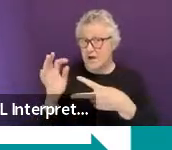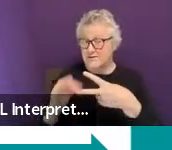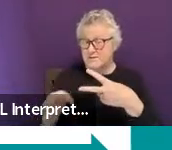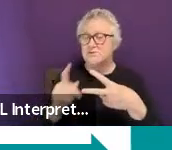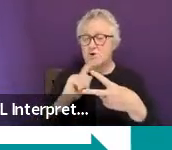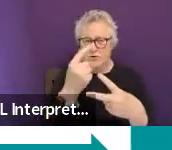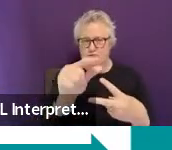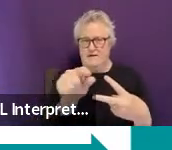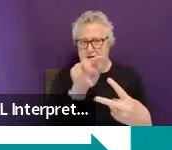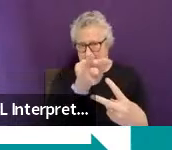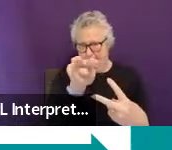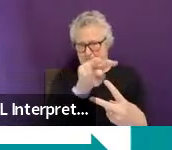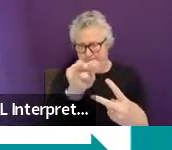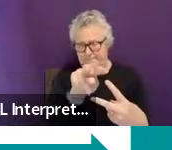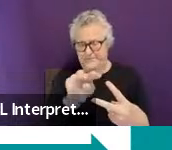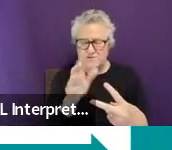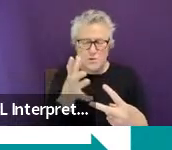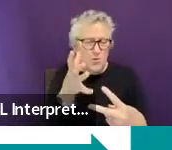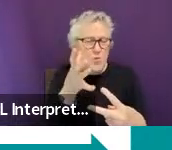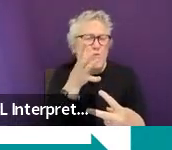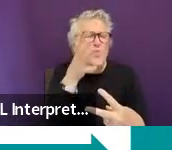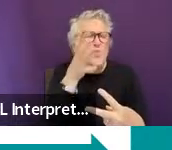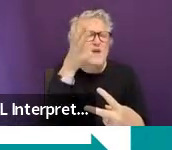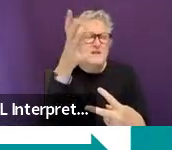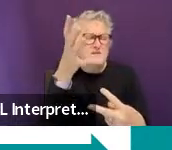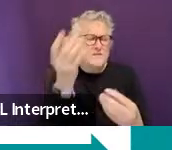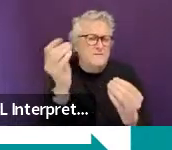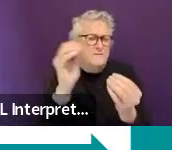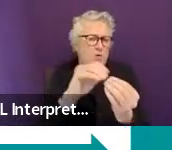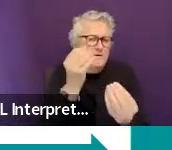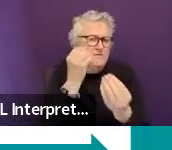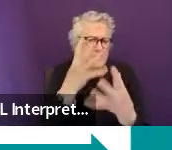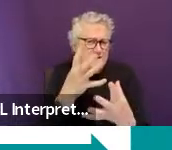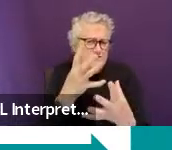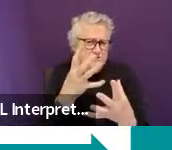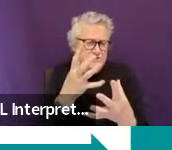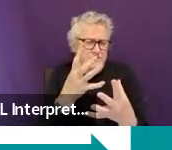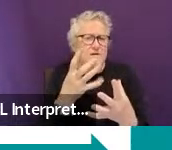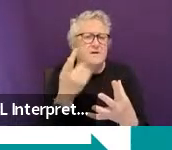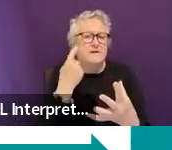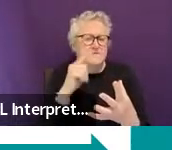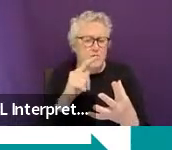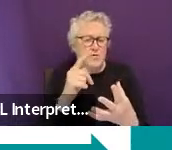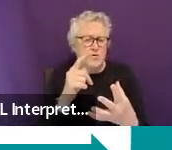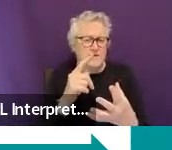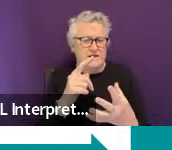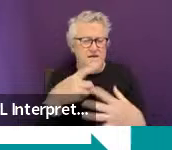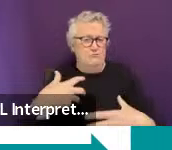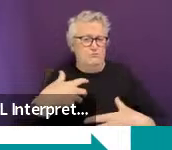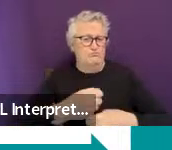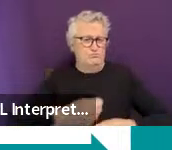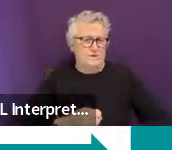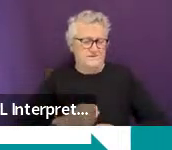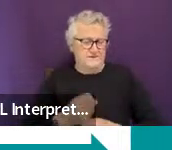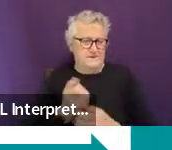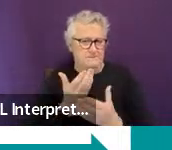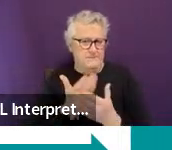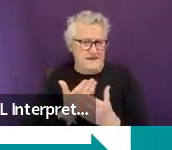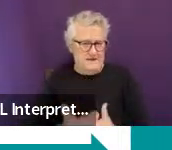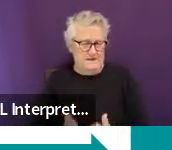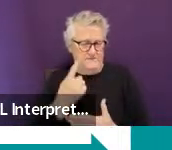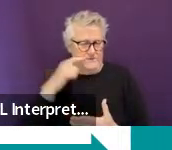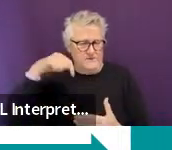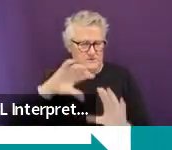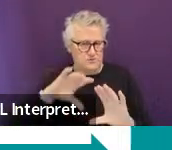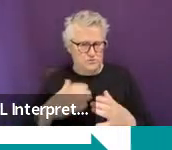for more information that will be presented as part of a briefing packet to this group as we move forward